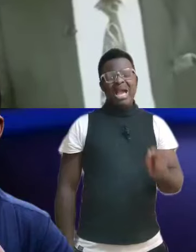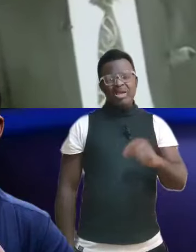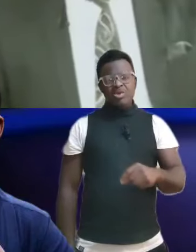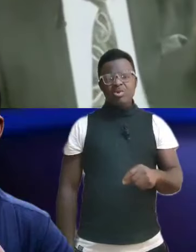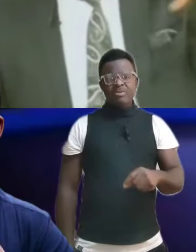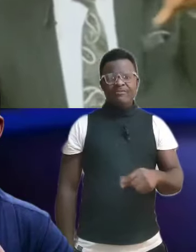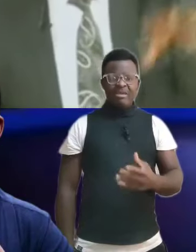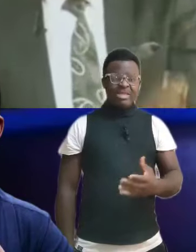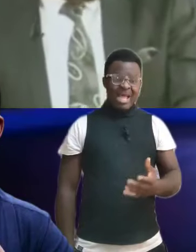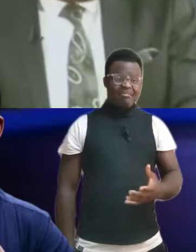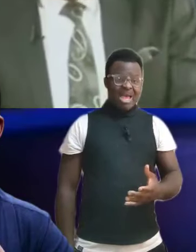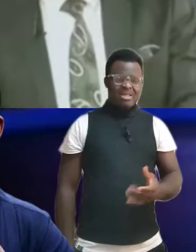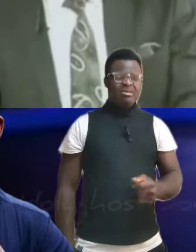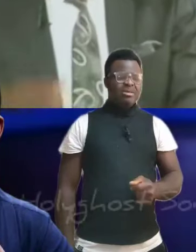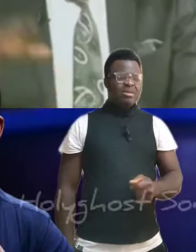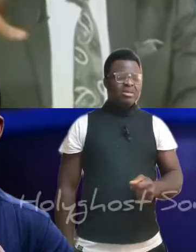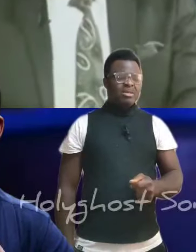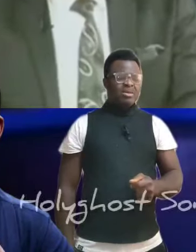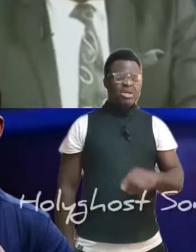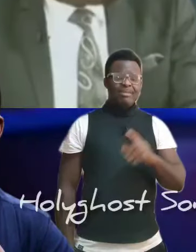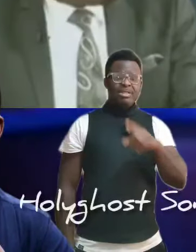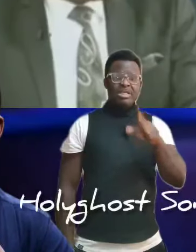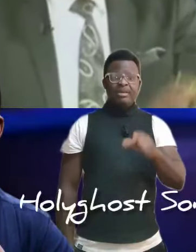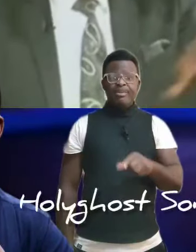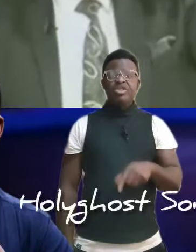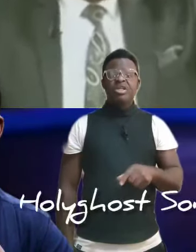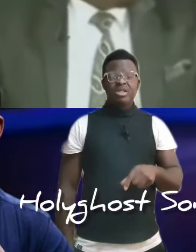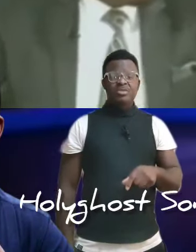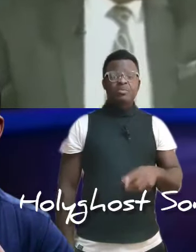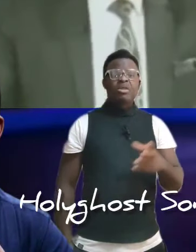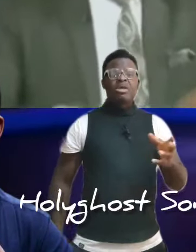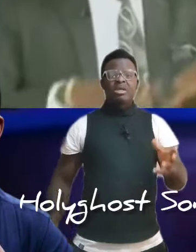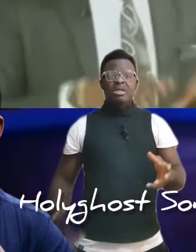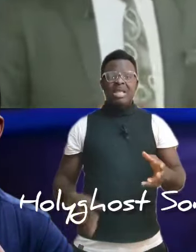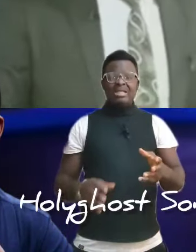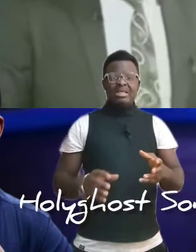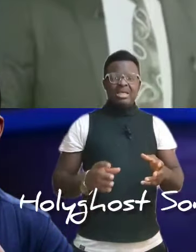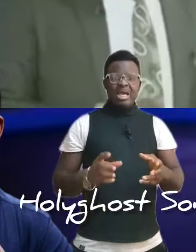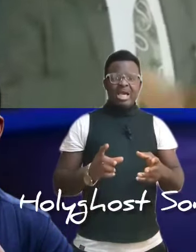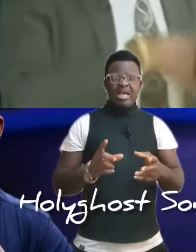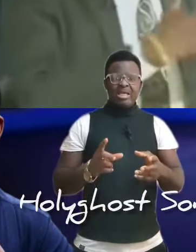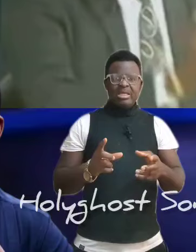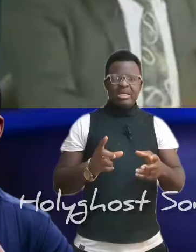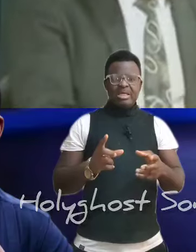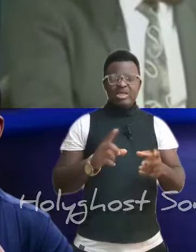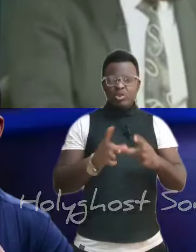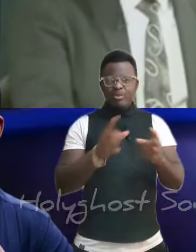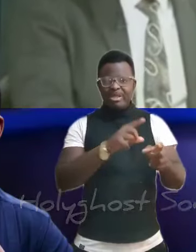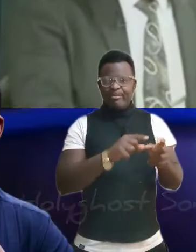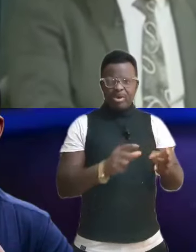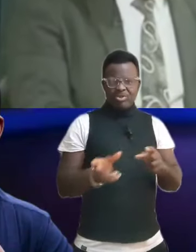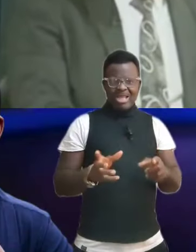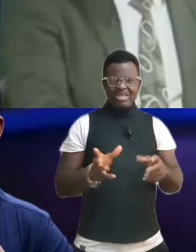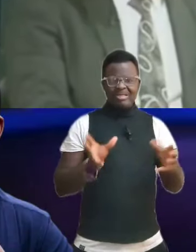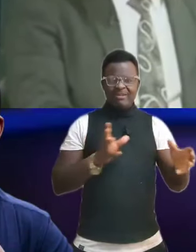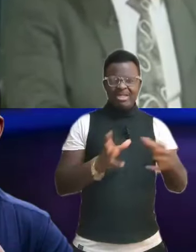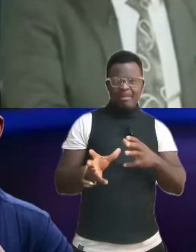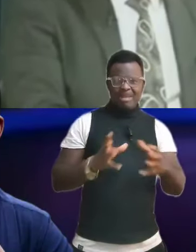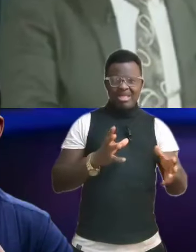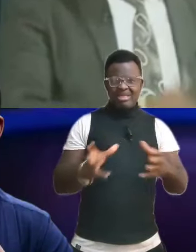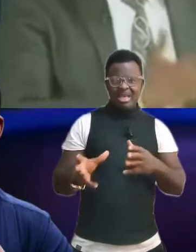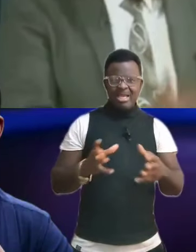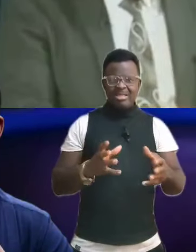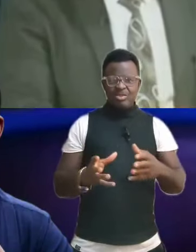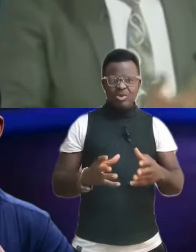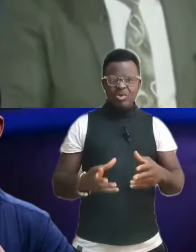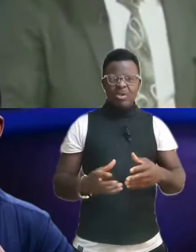education, right to social amenities, right to go to school, right to do this, remain a dead letter. Mm.